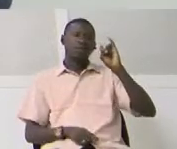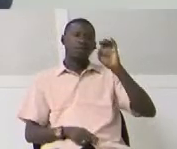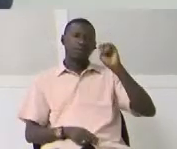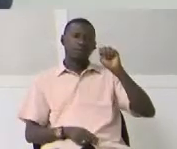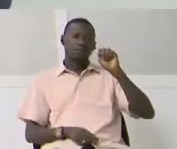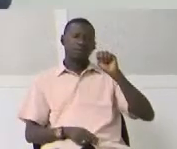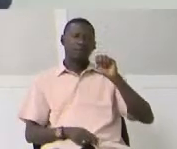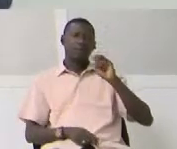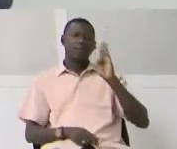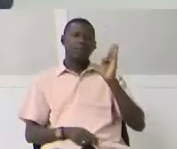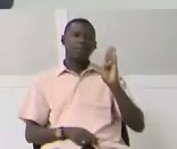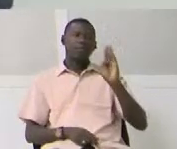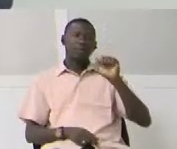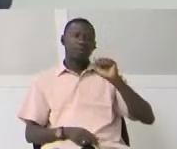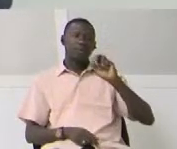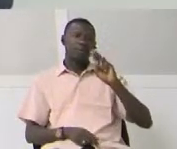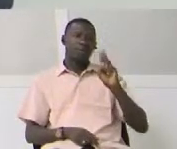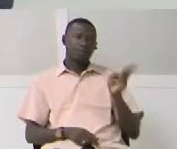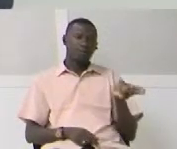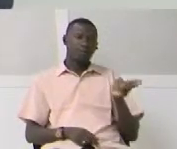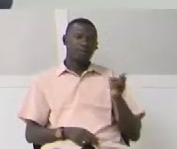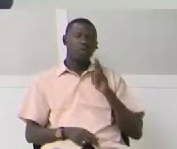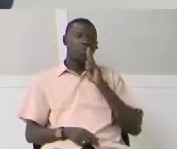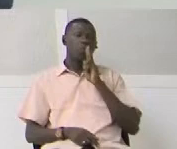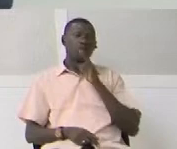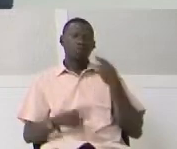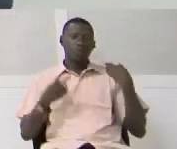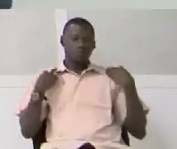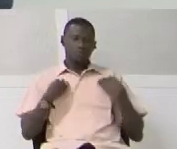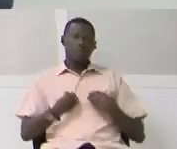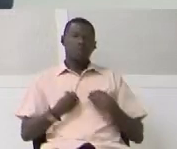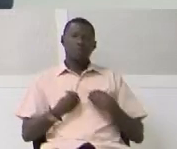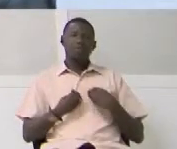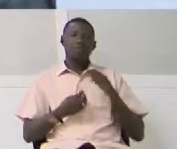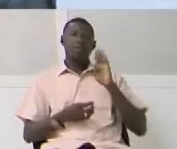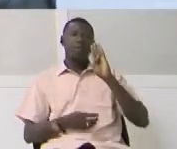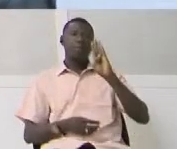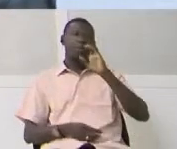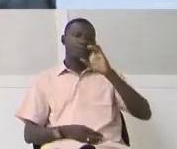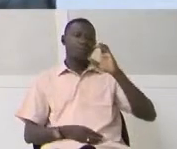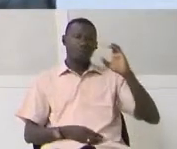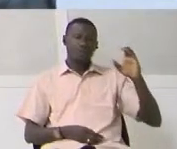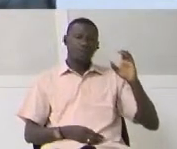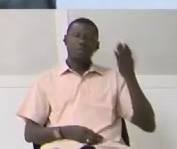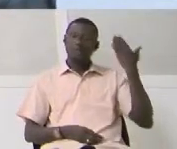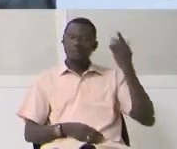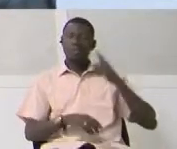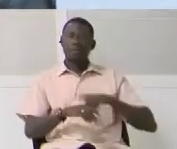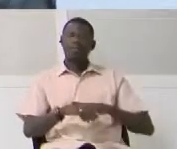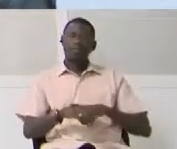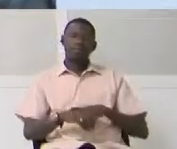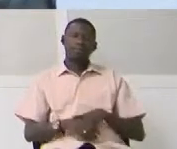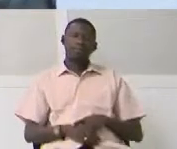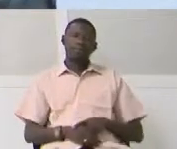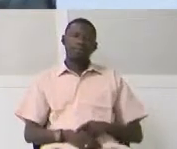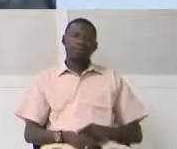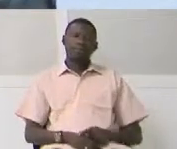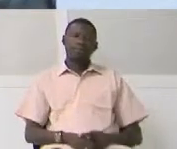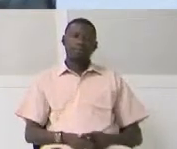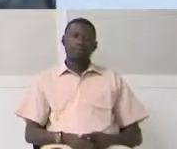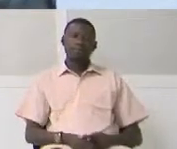Laiba, who was mayor of Banjul at the time. Proceed. All right. By that time, Laiba mo call ma mo ne